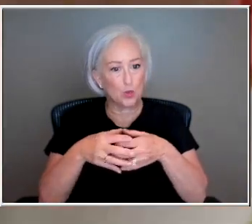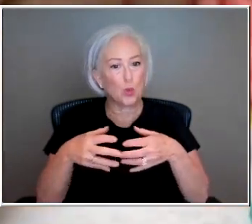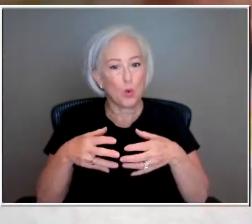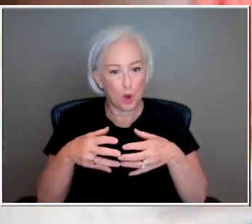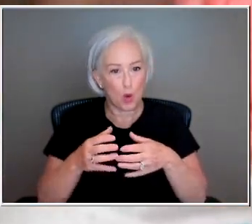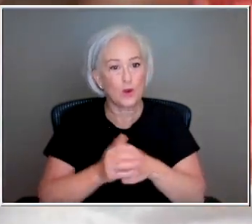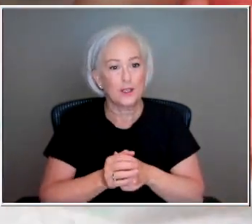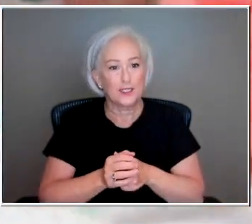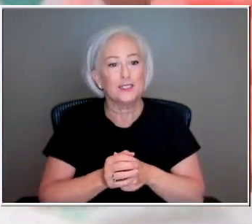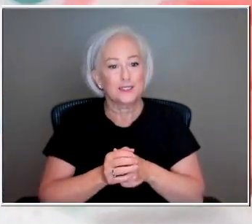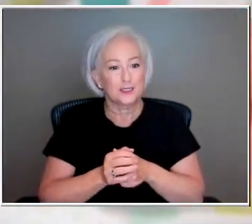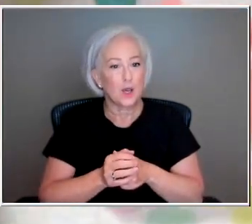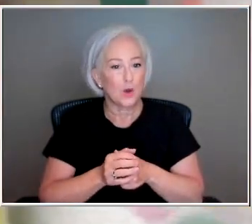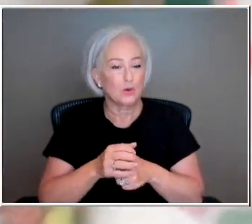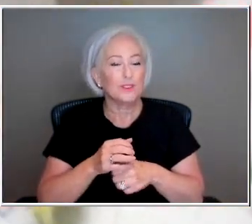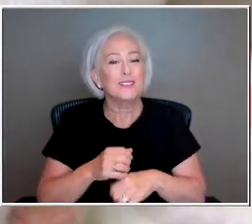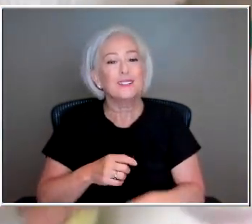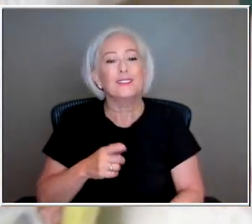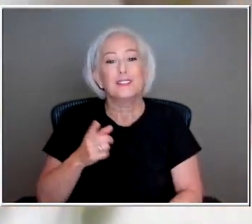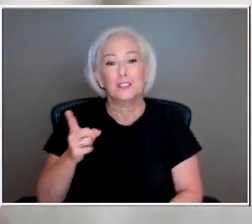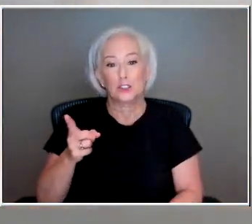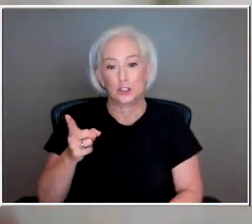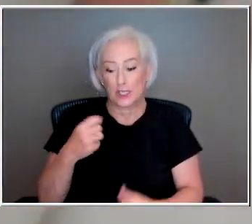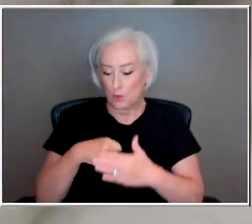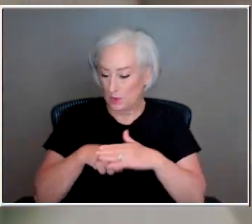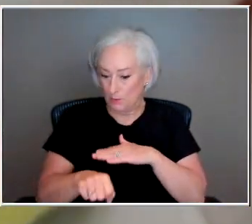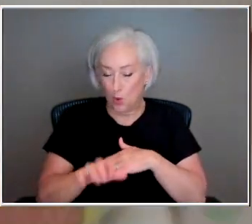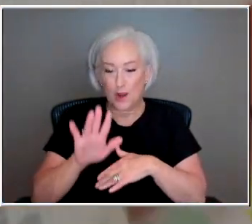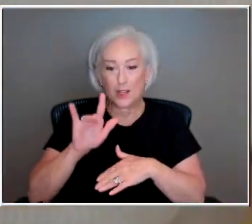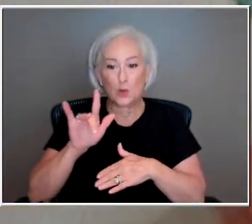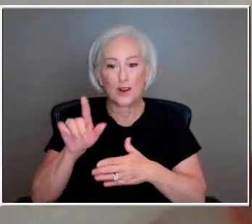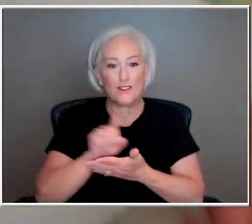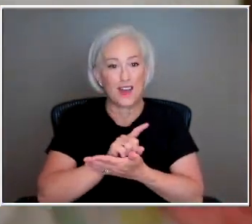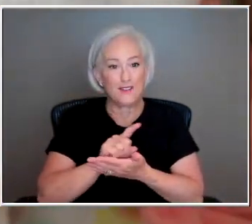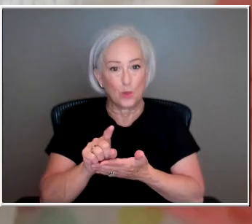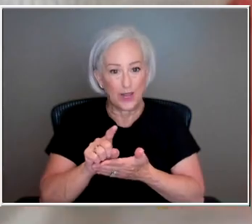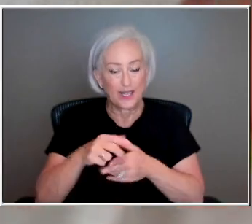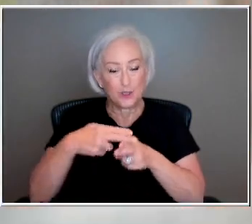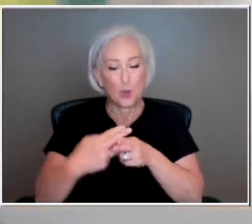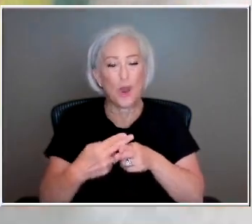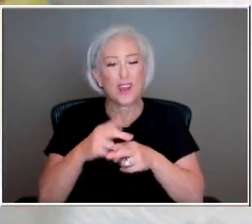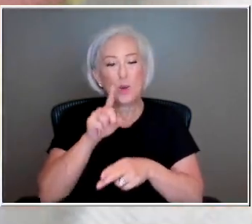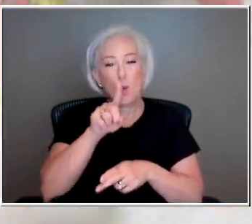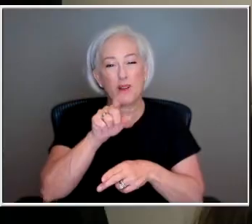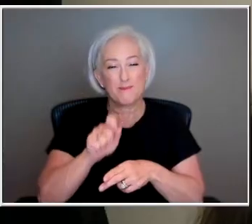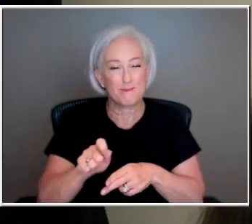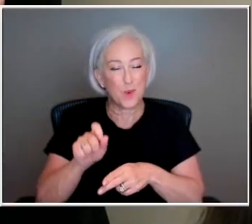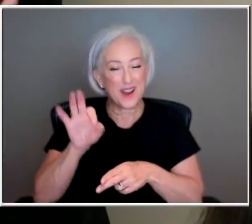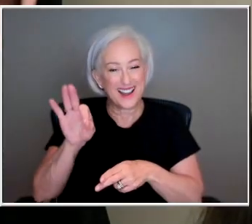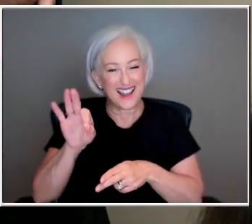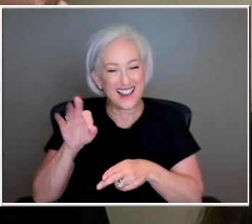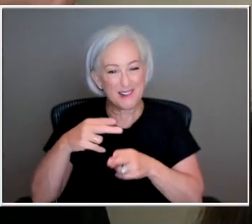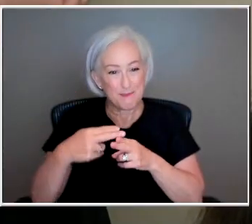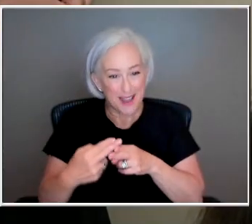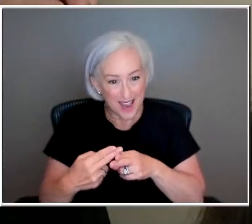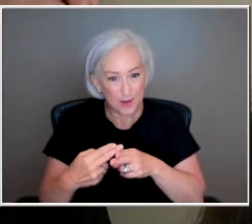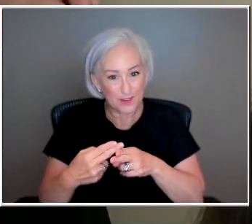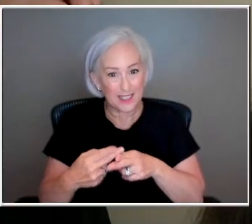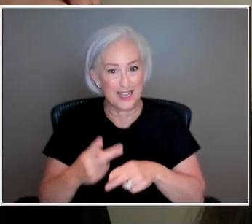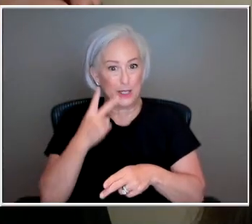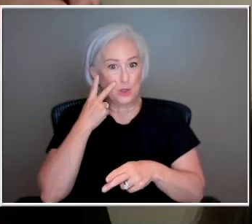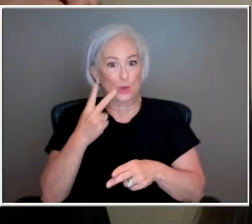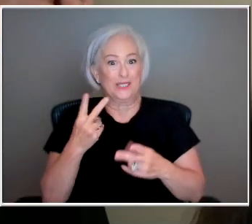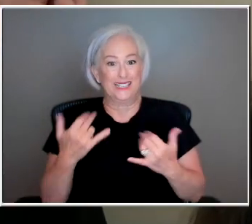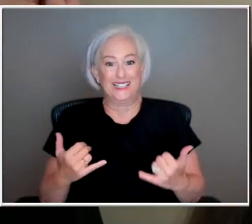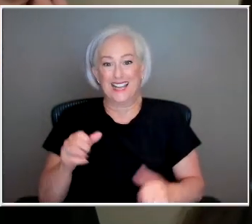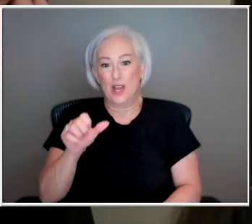came at 25 weeks one day, and she was 1.9 pounds. Just to sort of see her almost 10 pounds a day she's just our